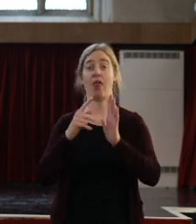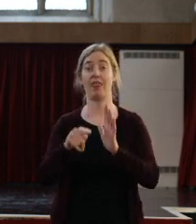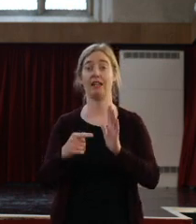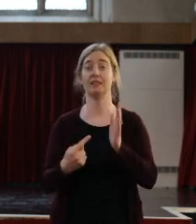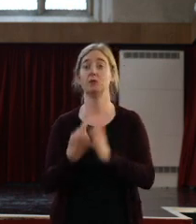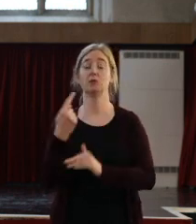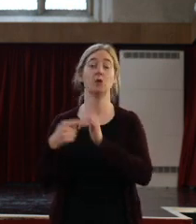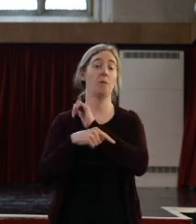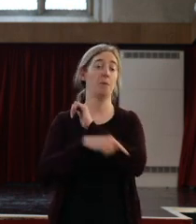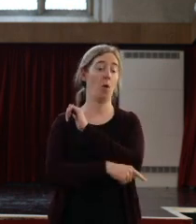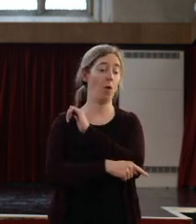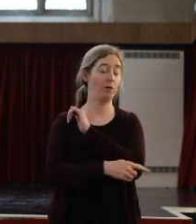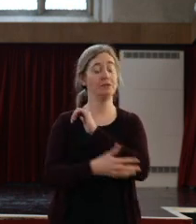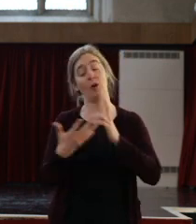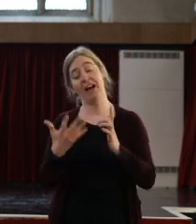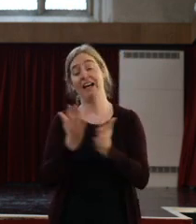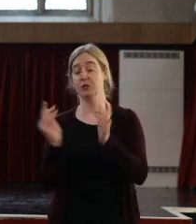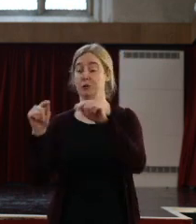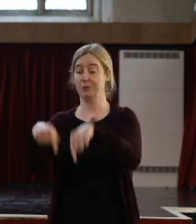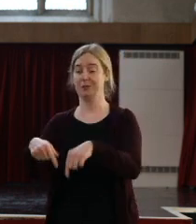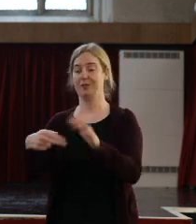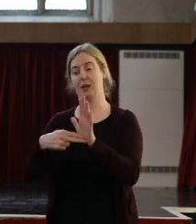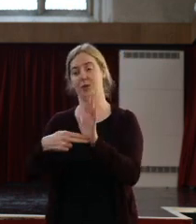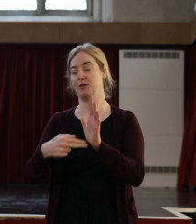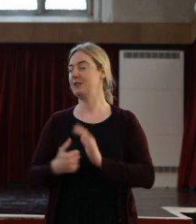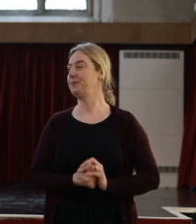poverty. So.